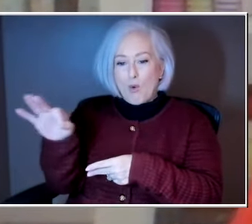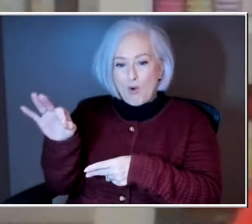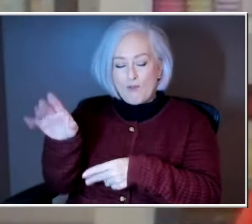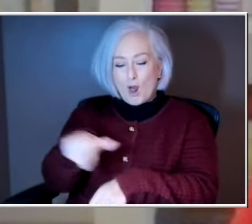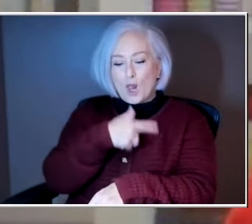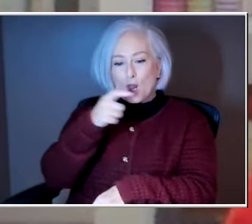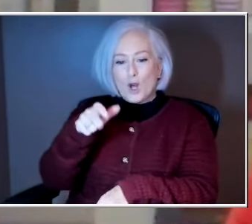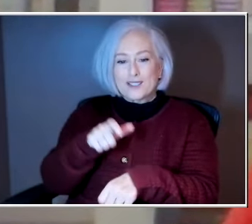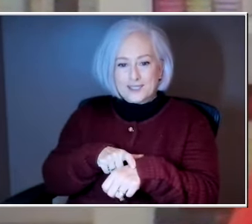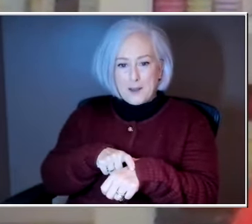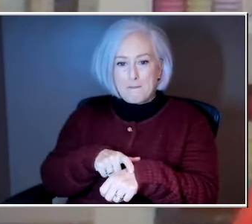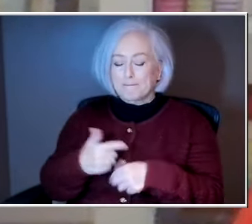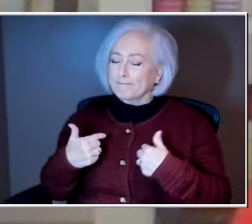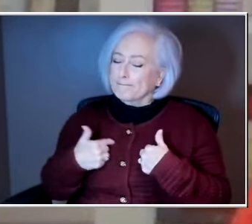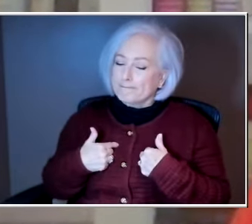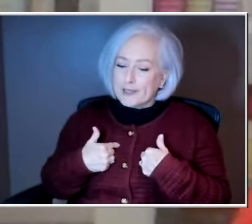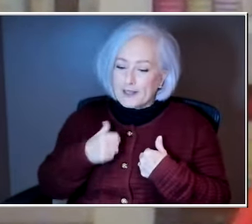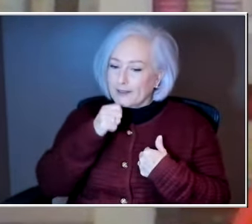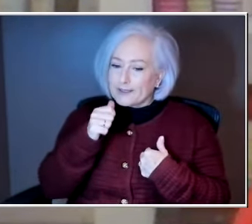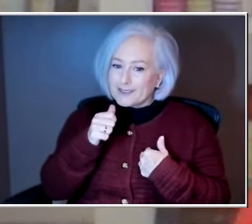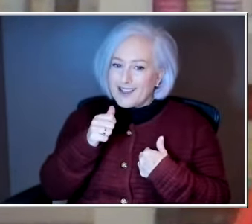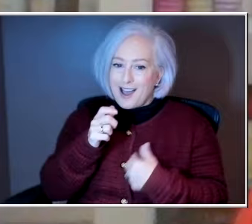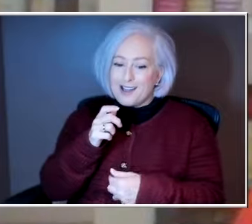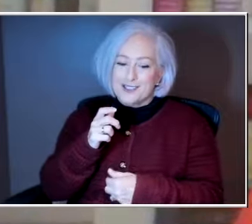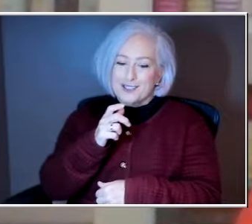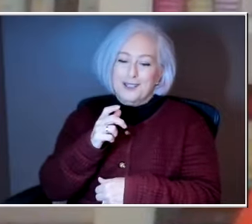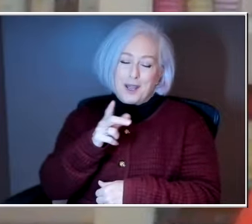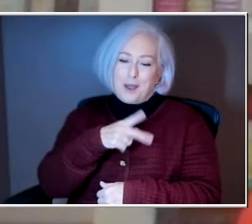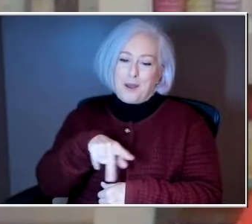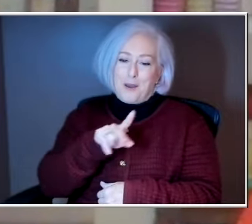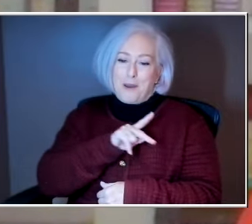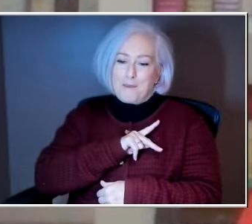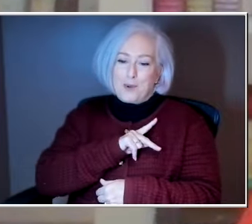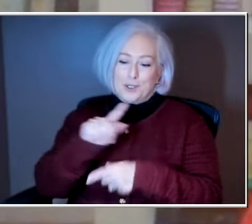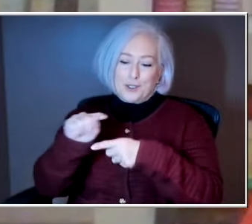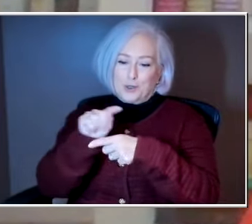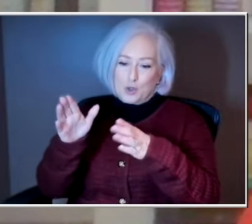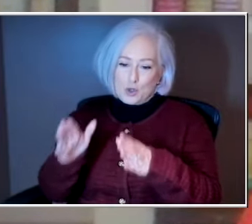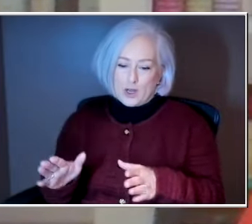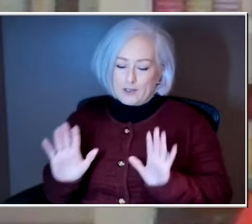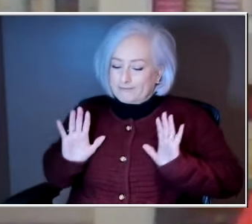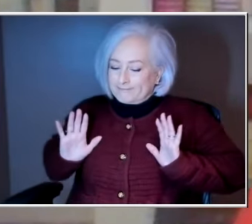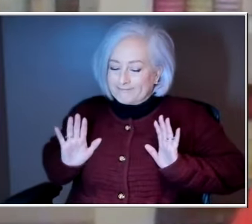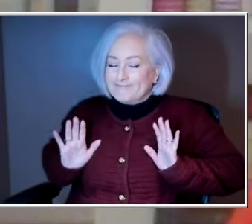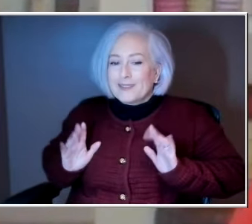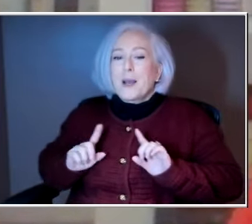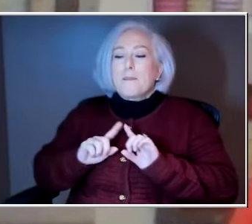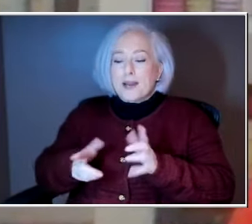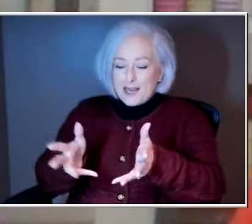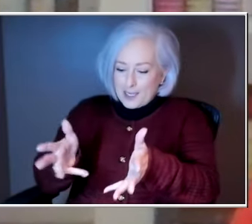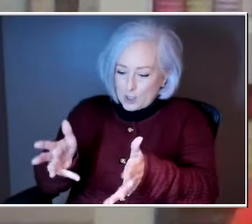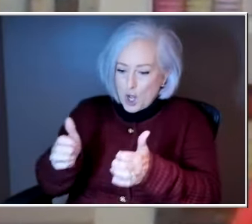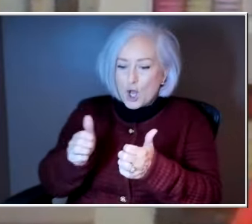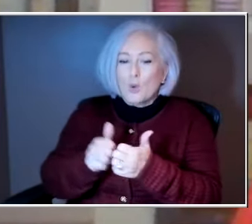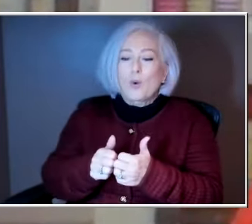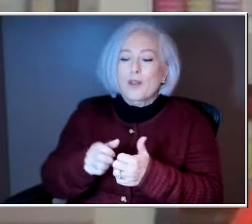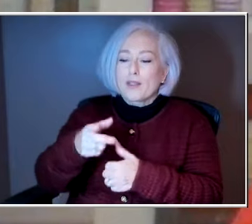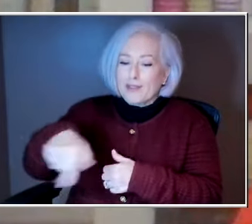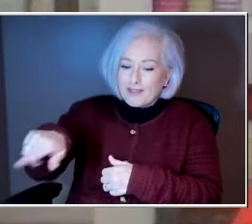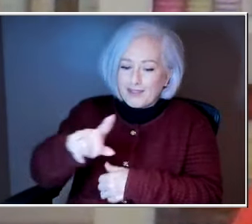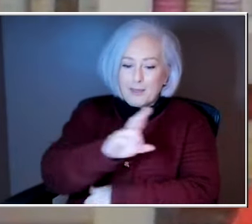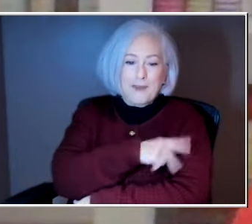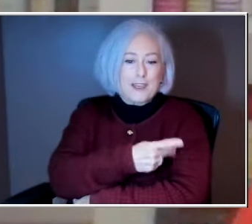a personal trainer, that is definitely a conversation that I have with patients as well as Dr. Rhodes, just kind of